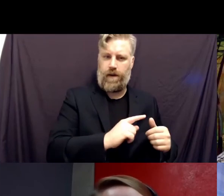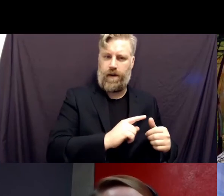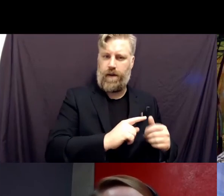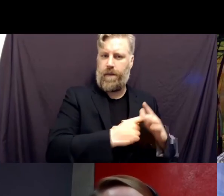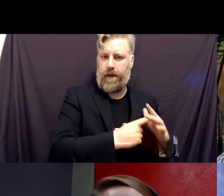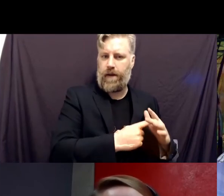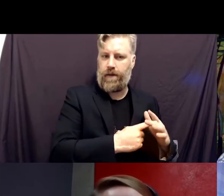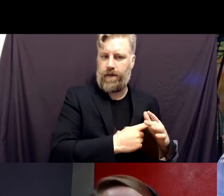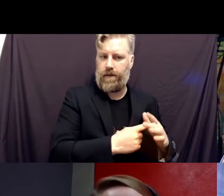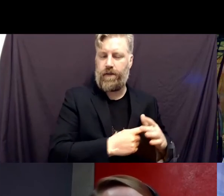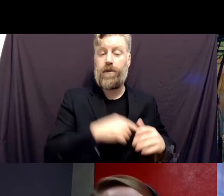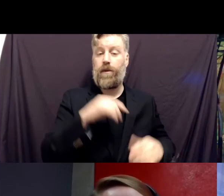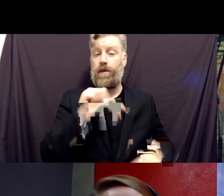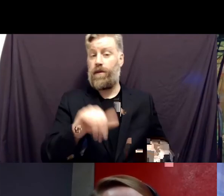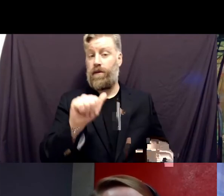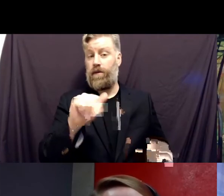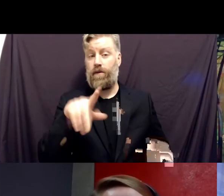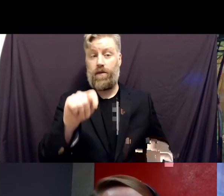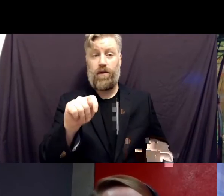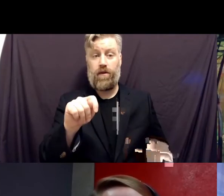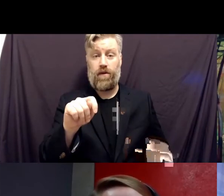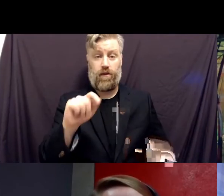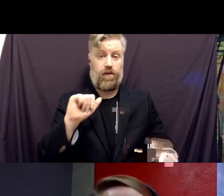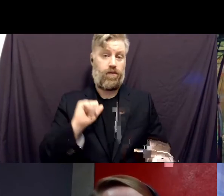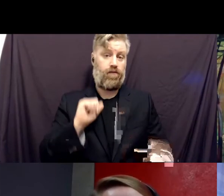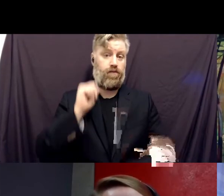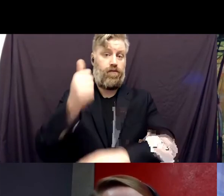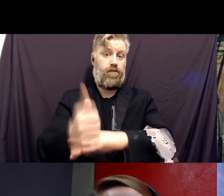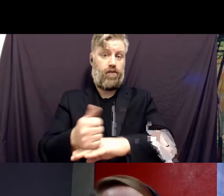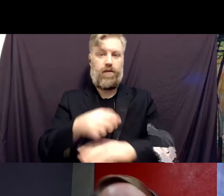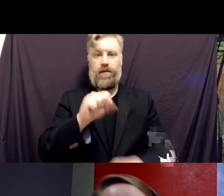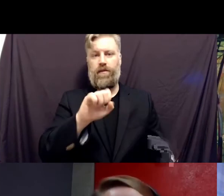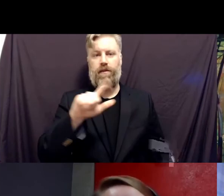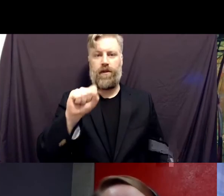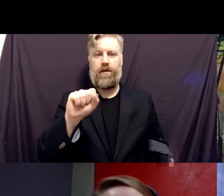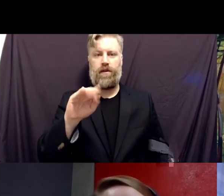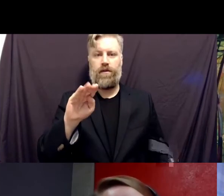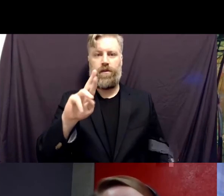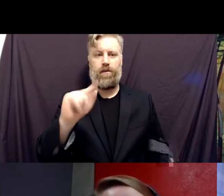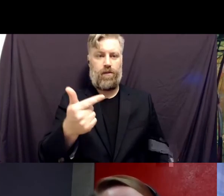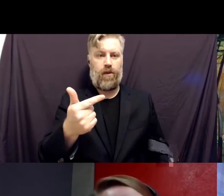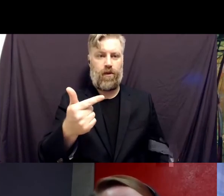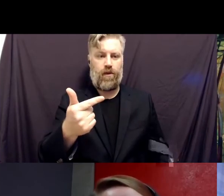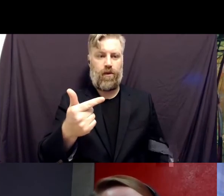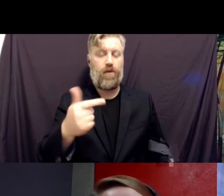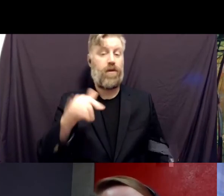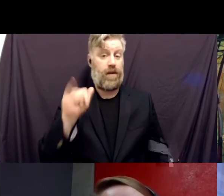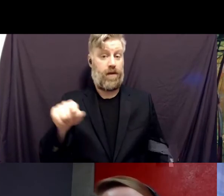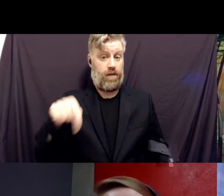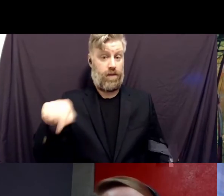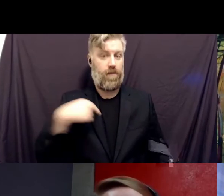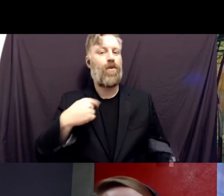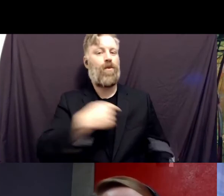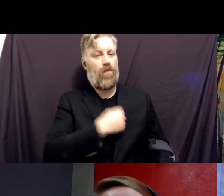this artwork is now standing in Salzburg, where we are celebrating